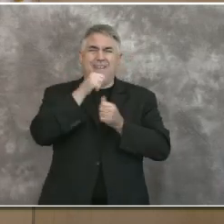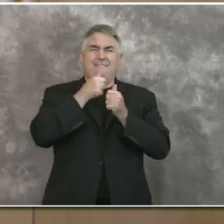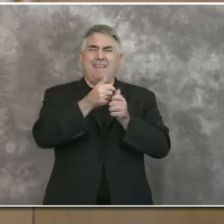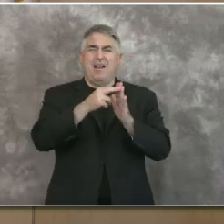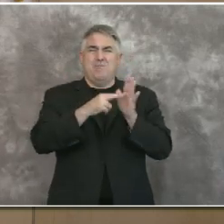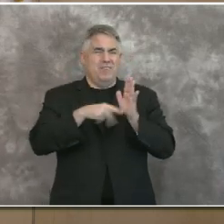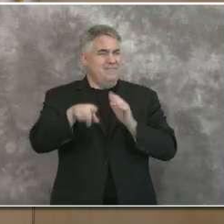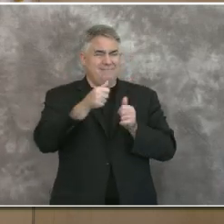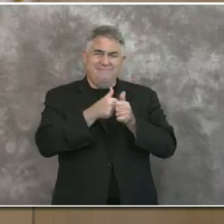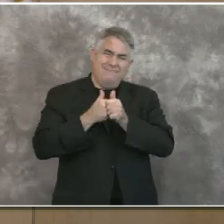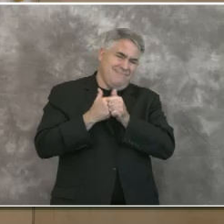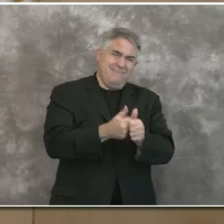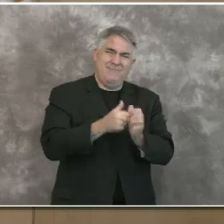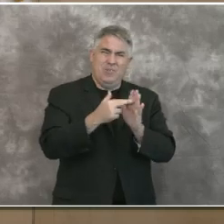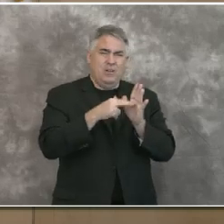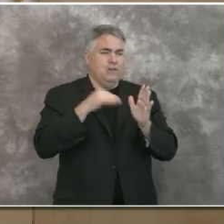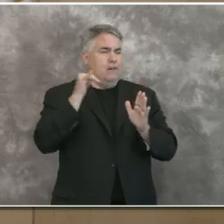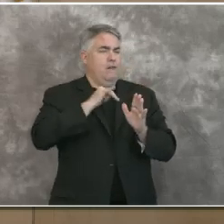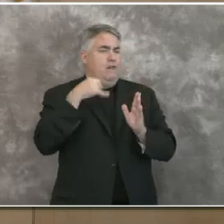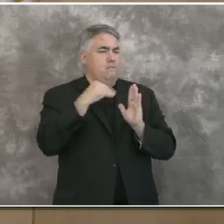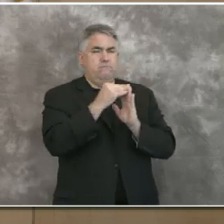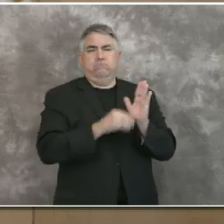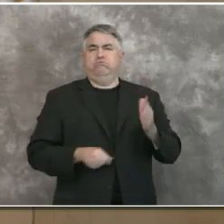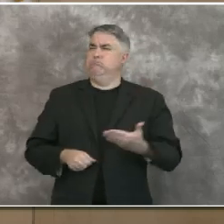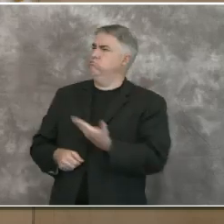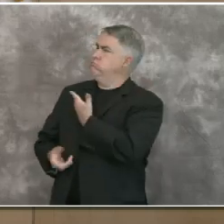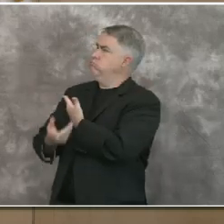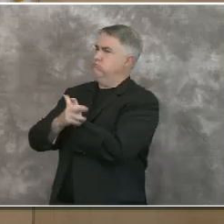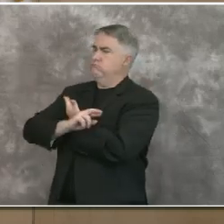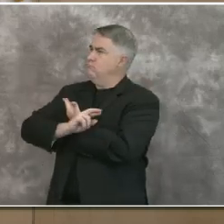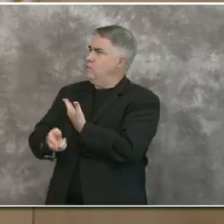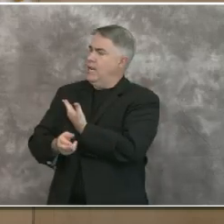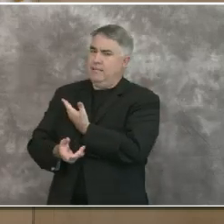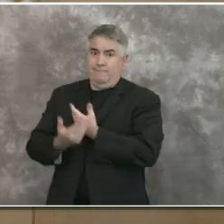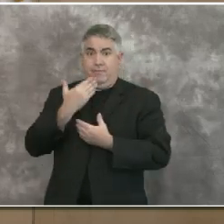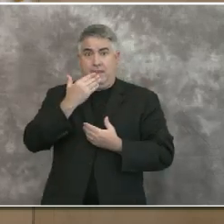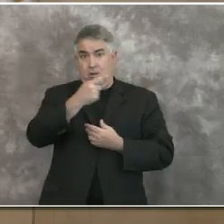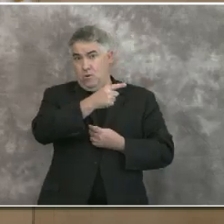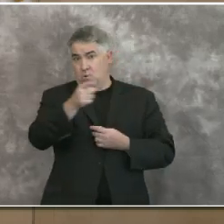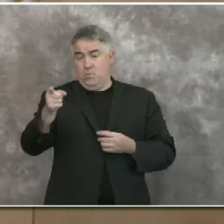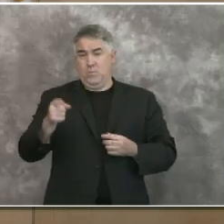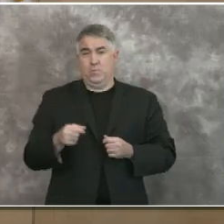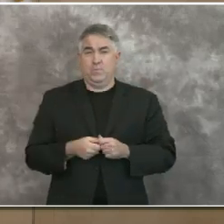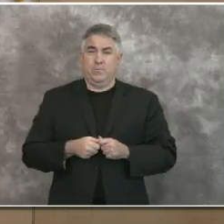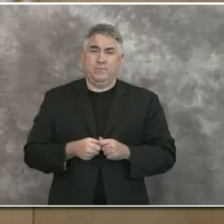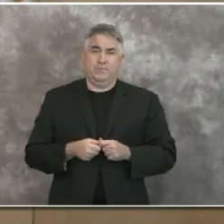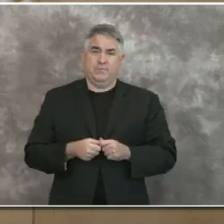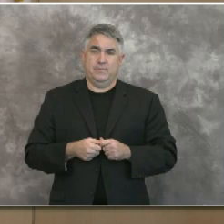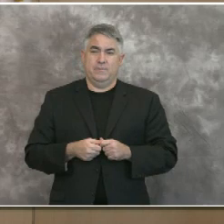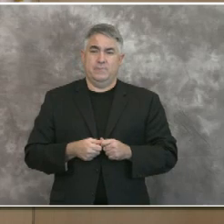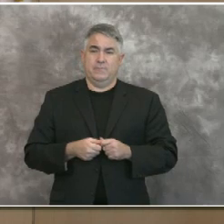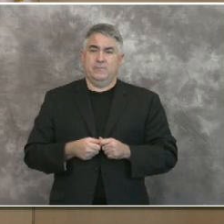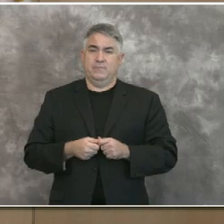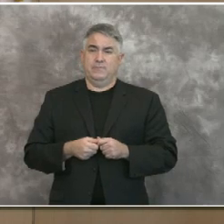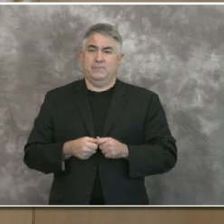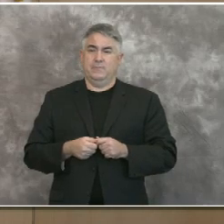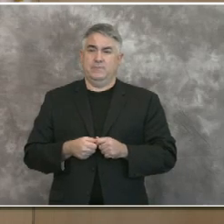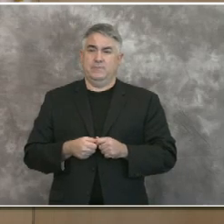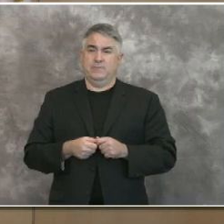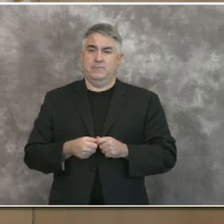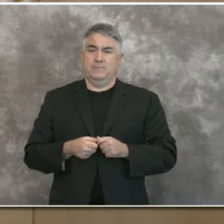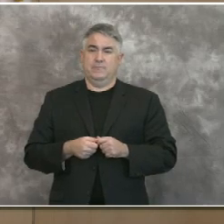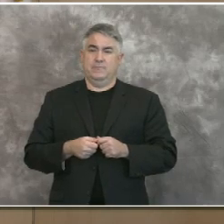COVID-19. So thank you so very much. Now please welcome back to the podium our Chairman, Supervisor